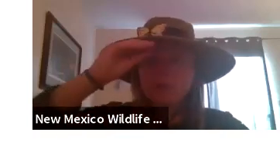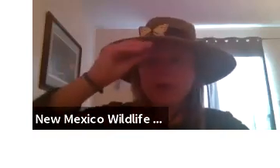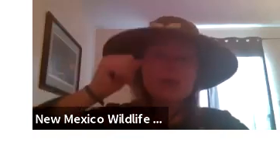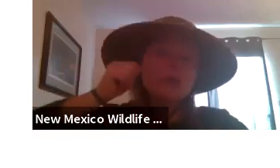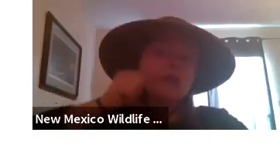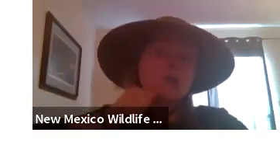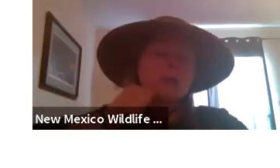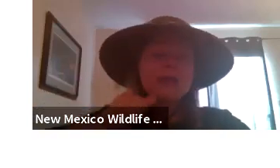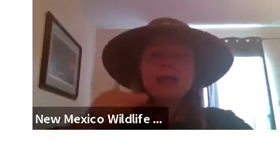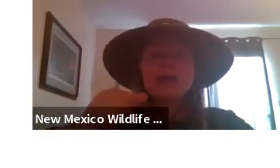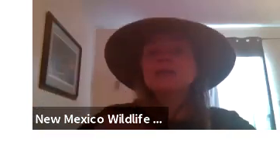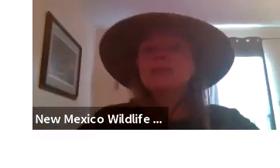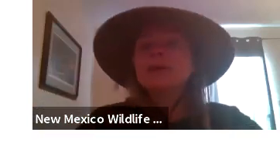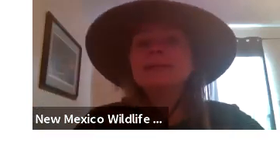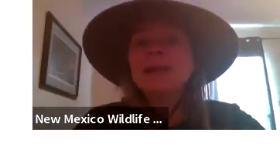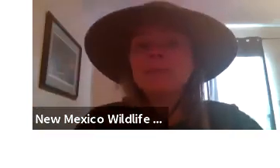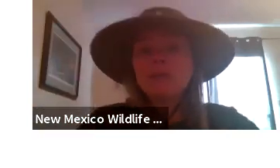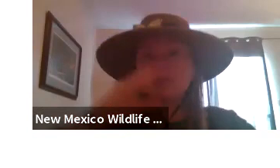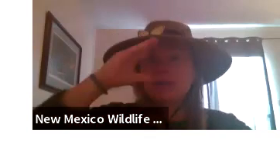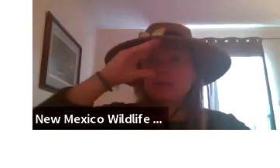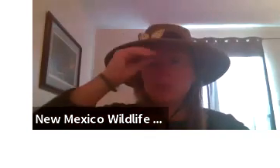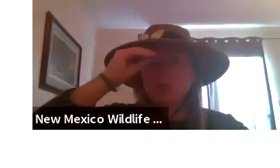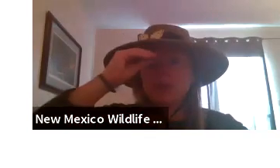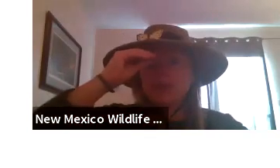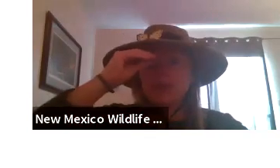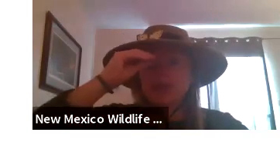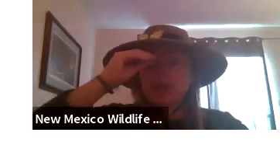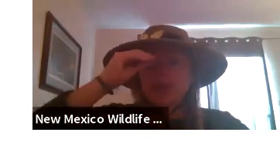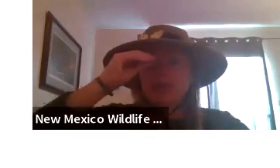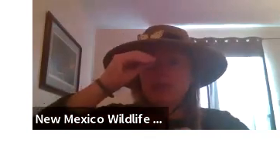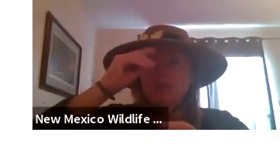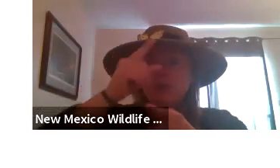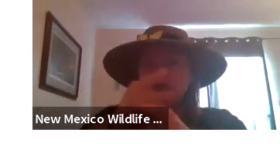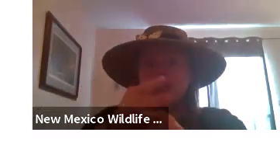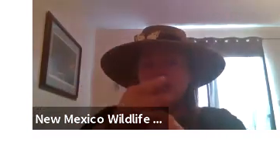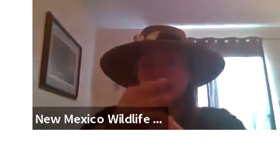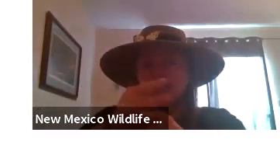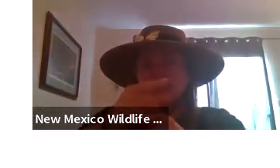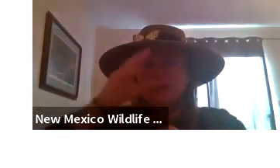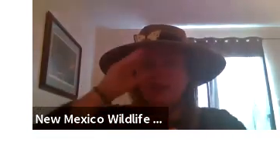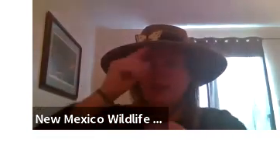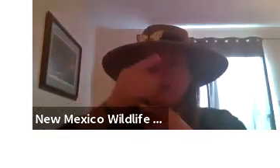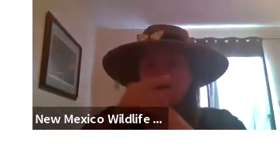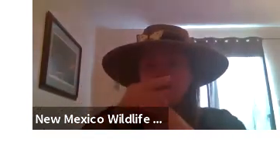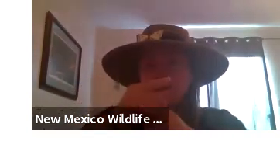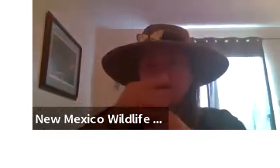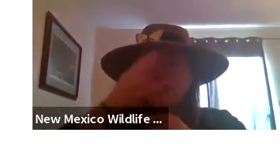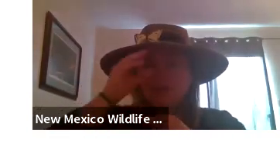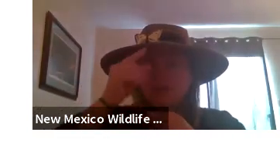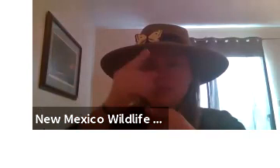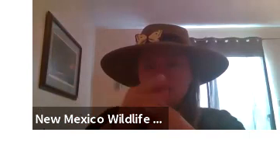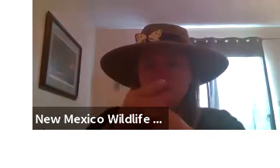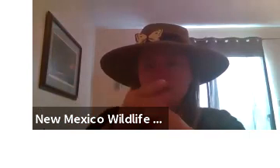minute, boy, girl. So the way we sign brother is boy, and then we go like this,